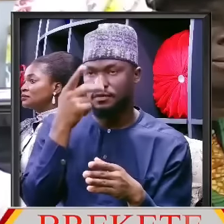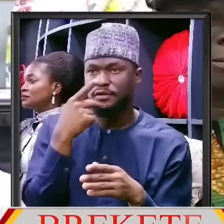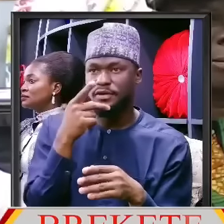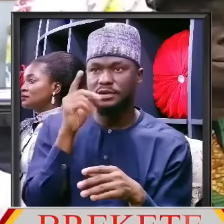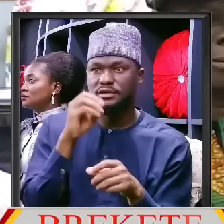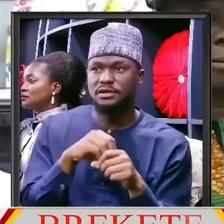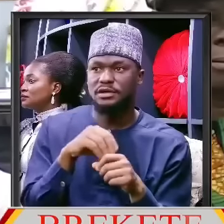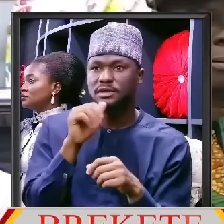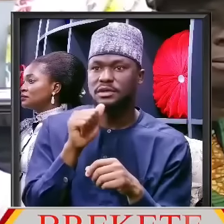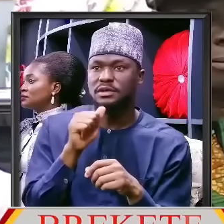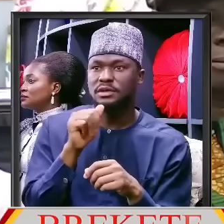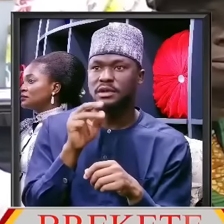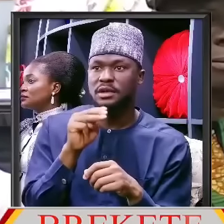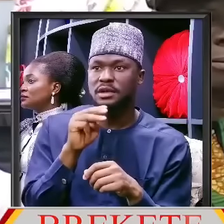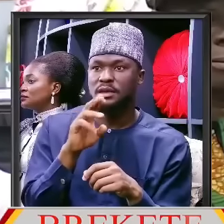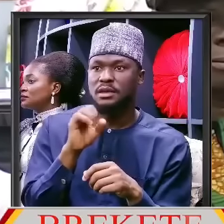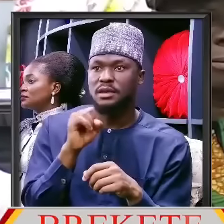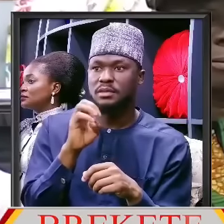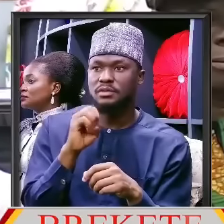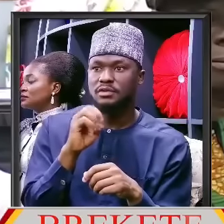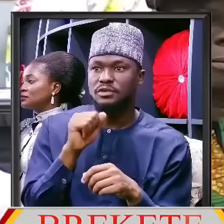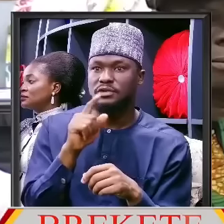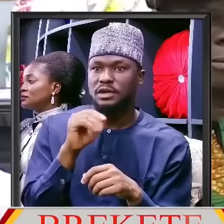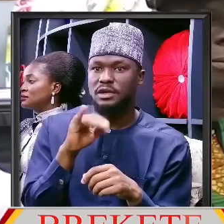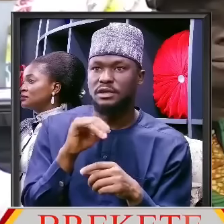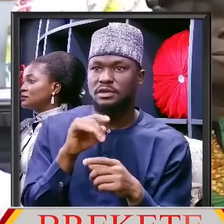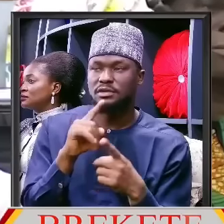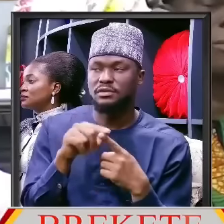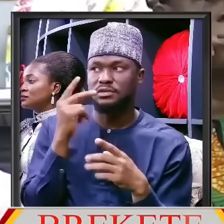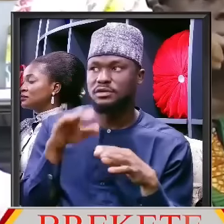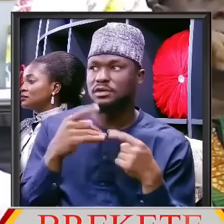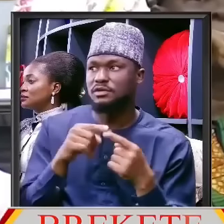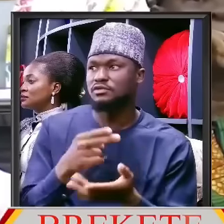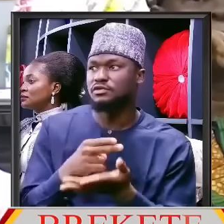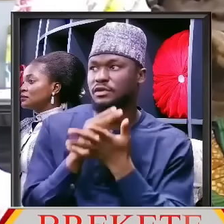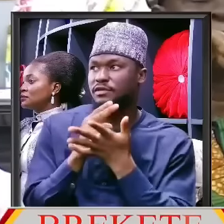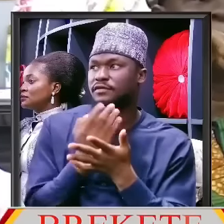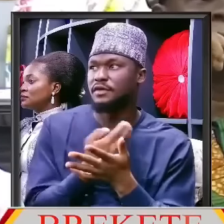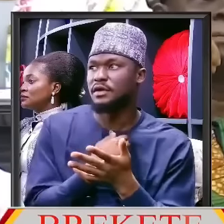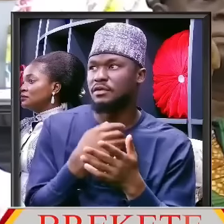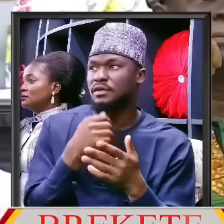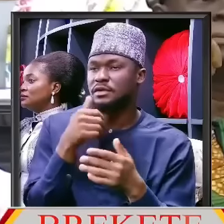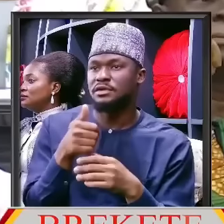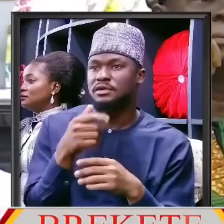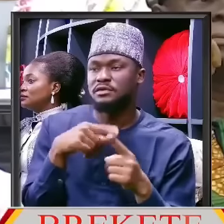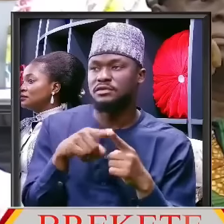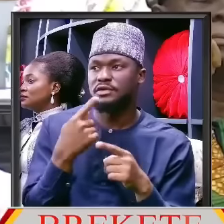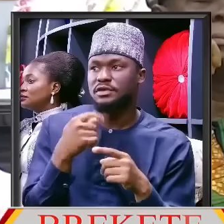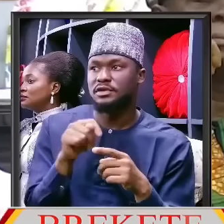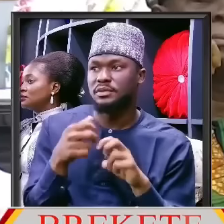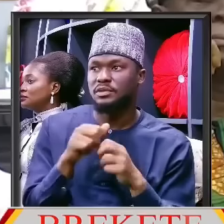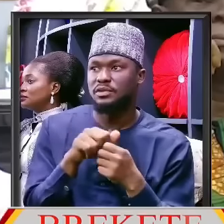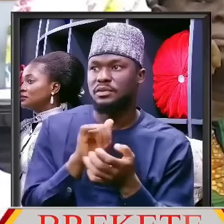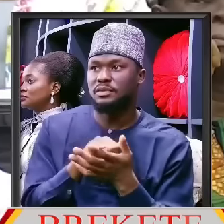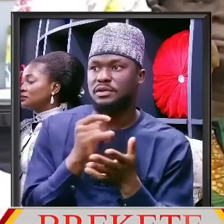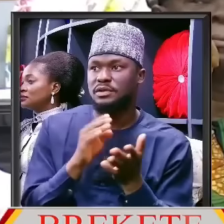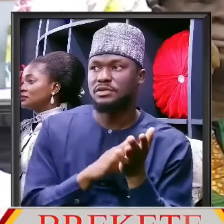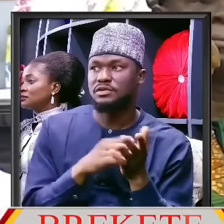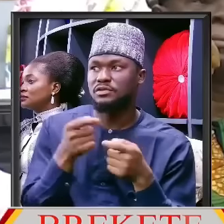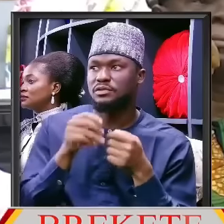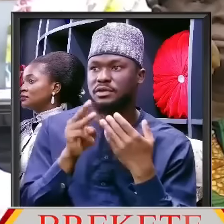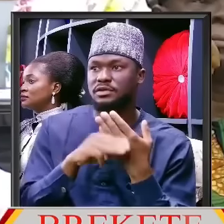Ambrose Alli, where we form to be able to help ourselves when the katakata where the school management they